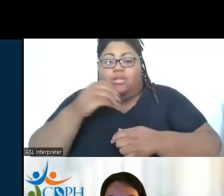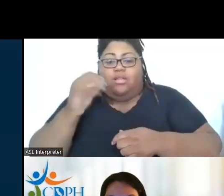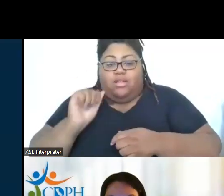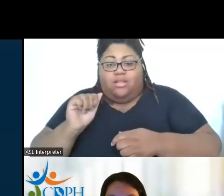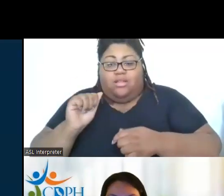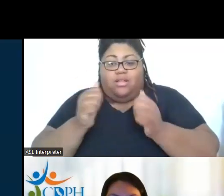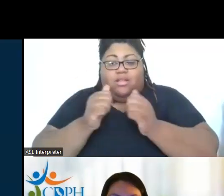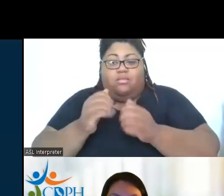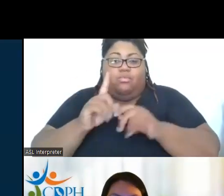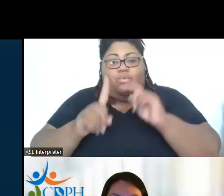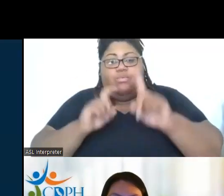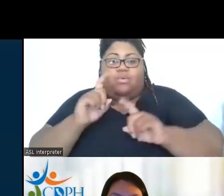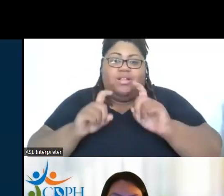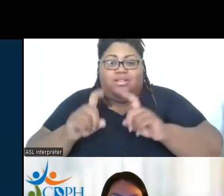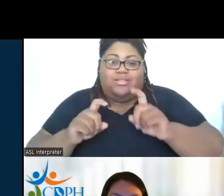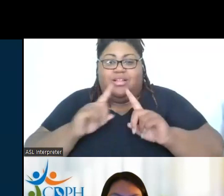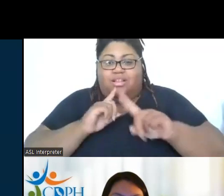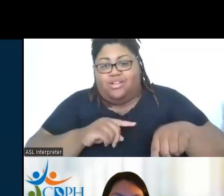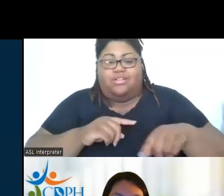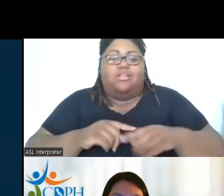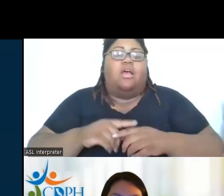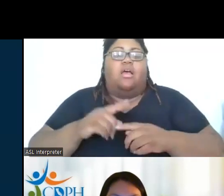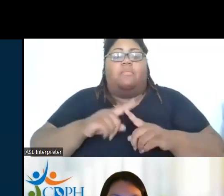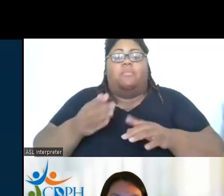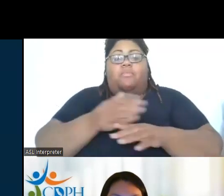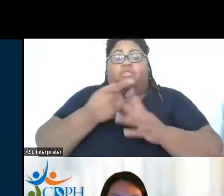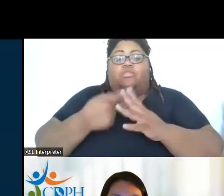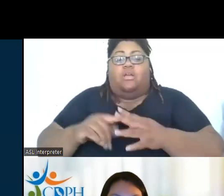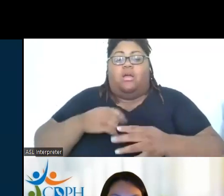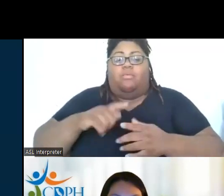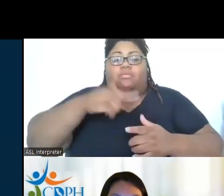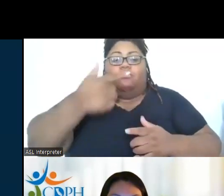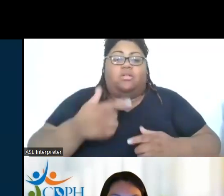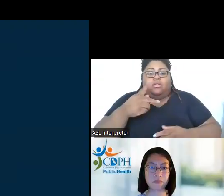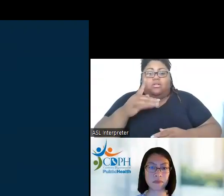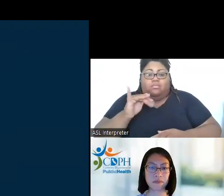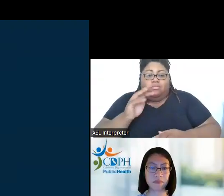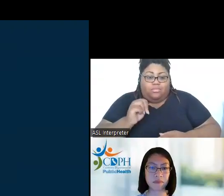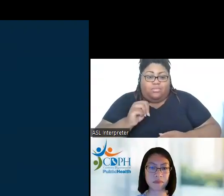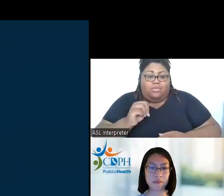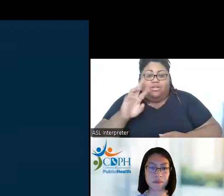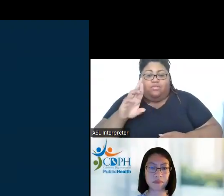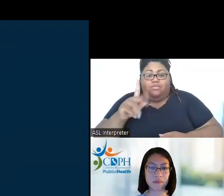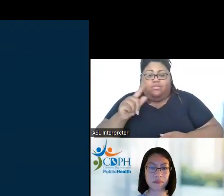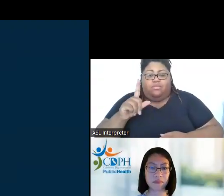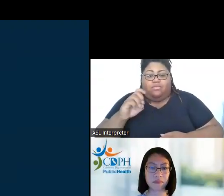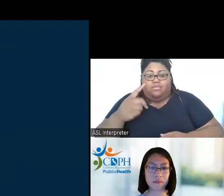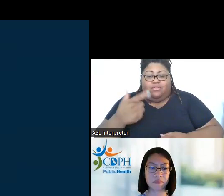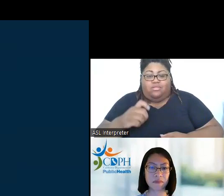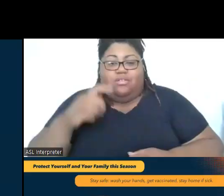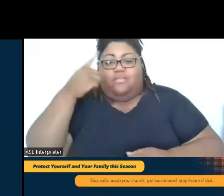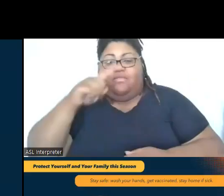Q&A, I wanted to turn it over to Kim Rutledge, Deputy Director of Legislation and Communications for California Department